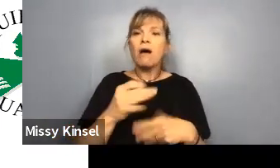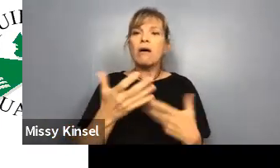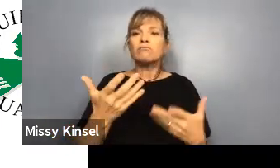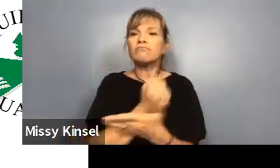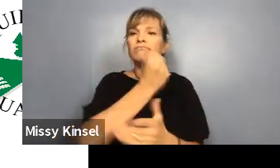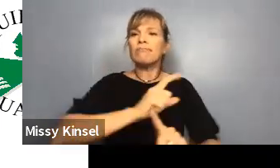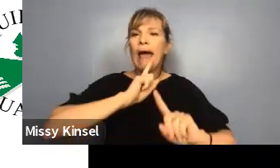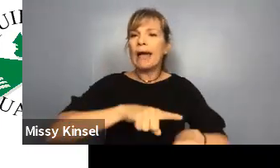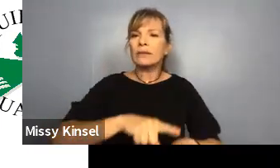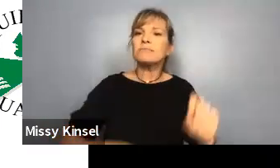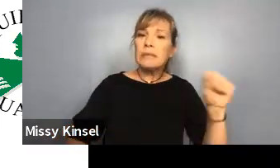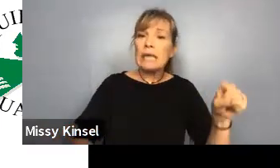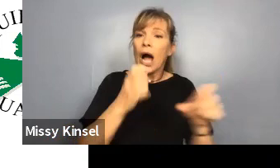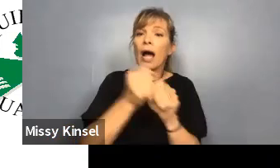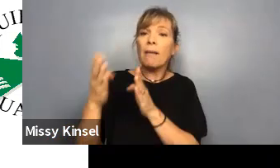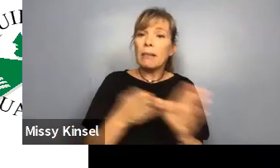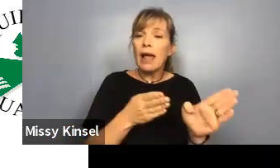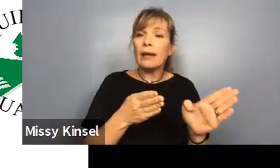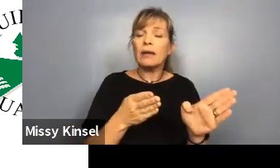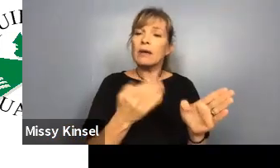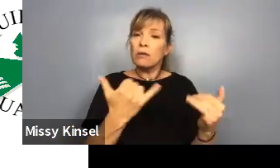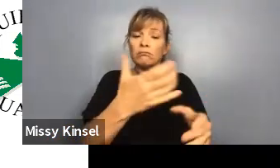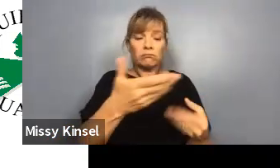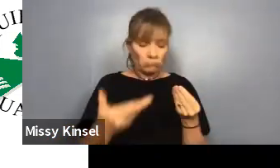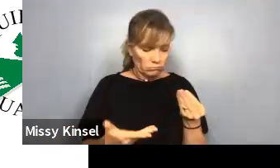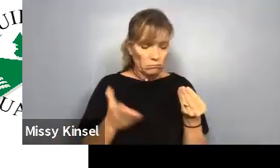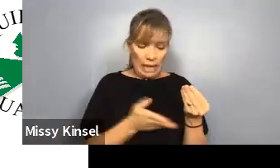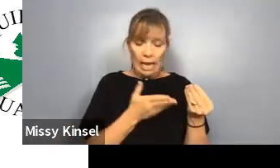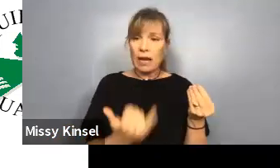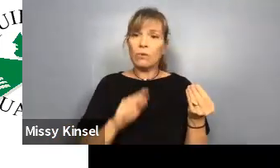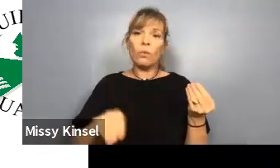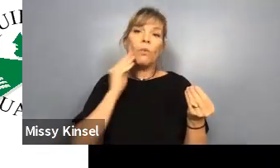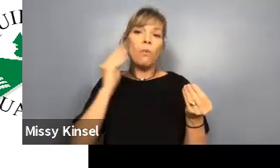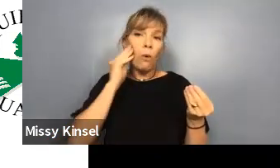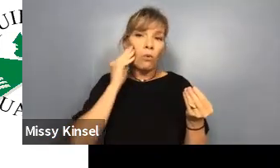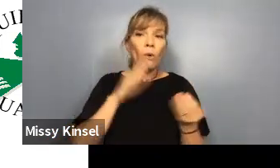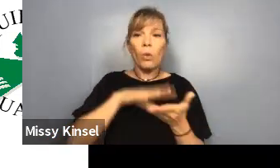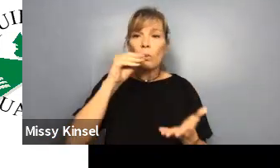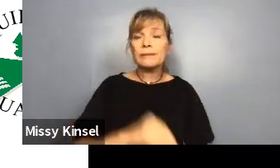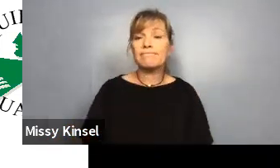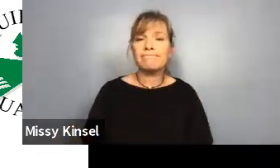and let us know, you know, whether you've gotten a plan at all.